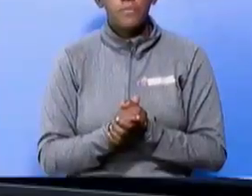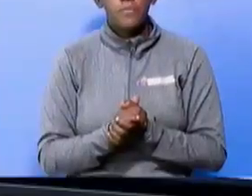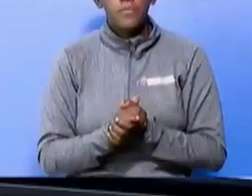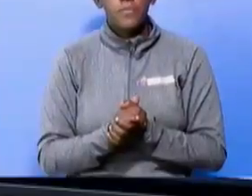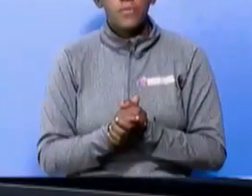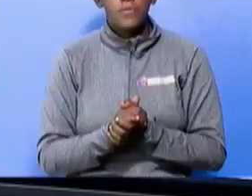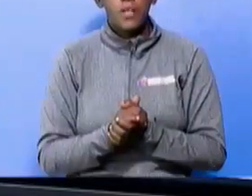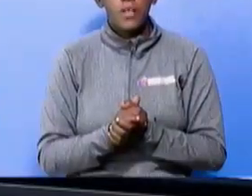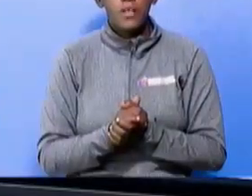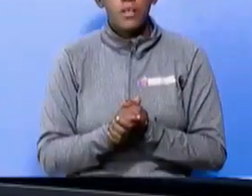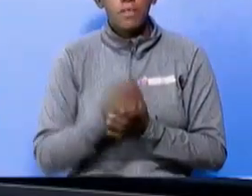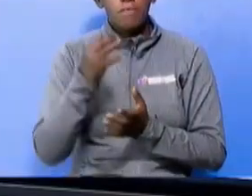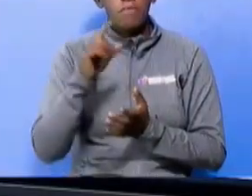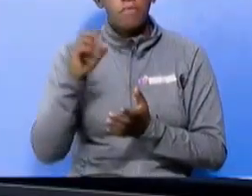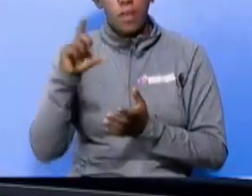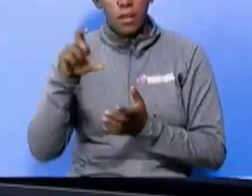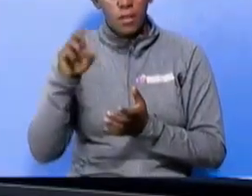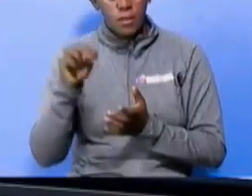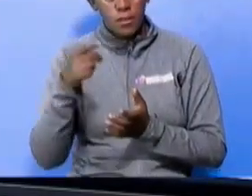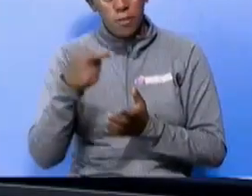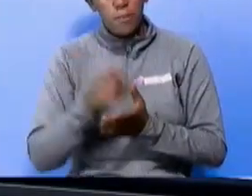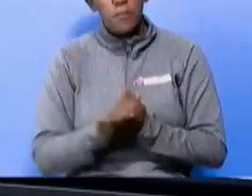Think.